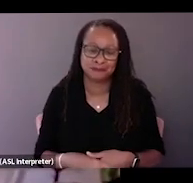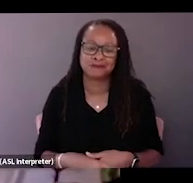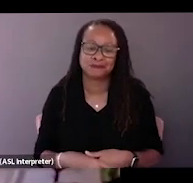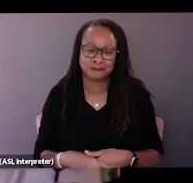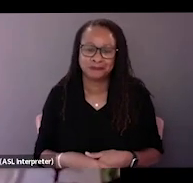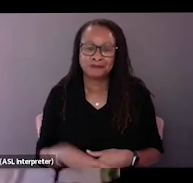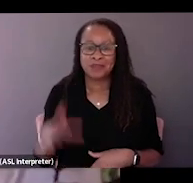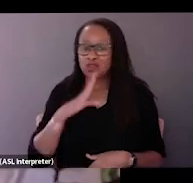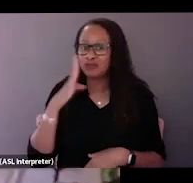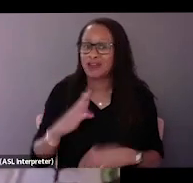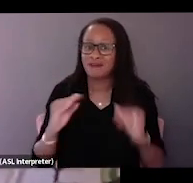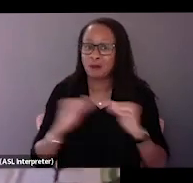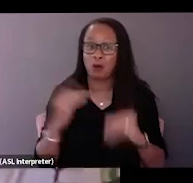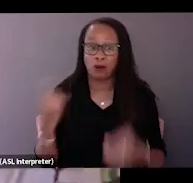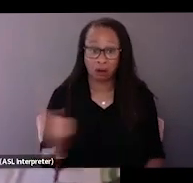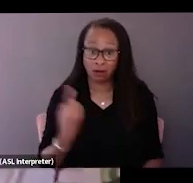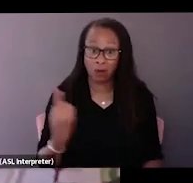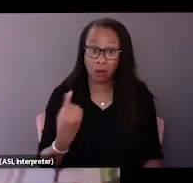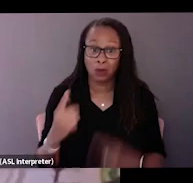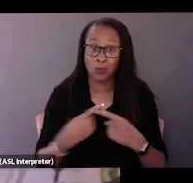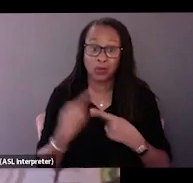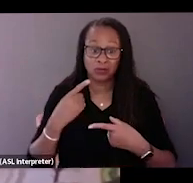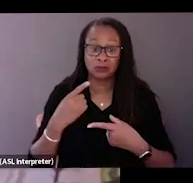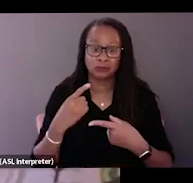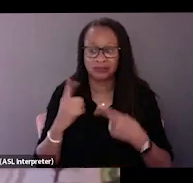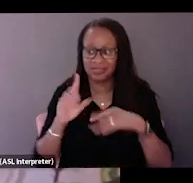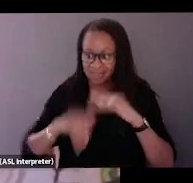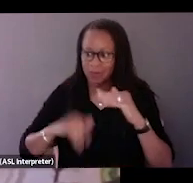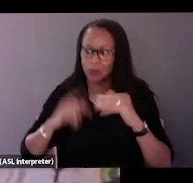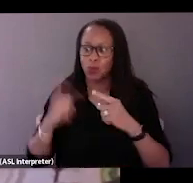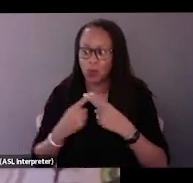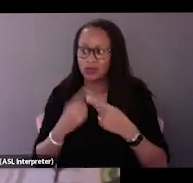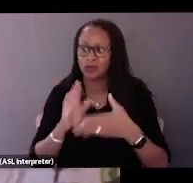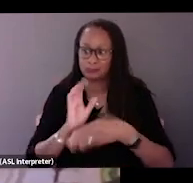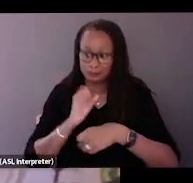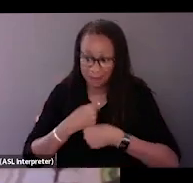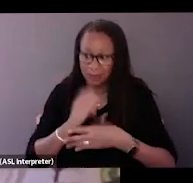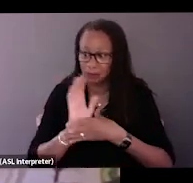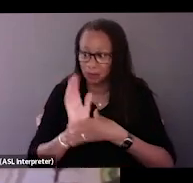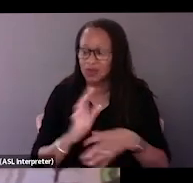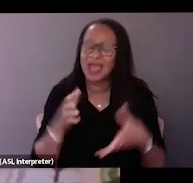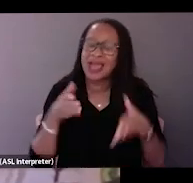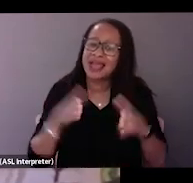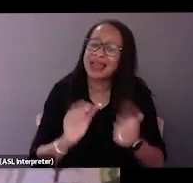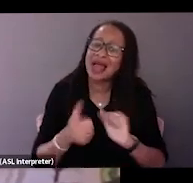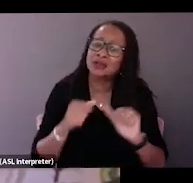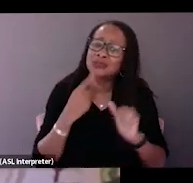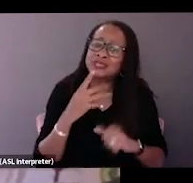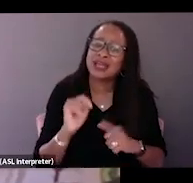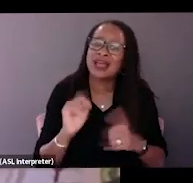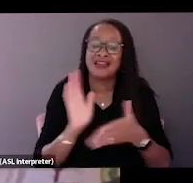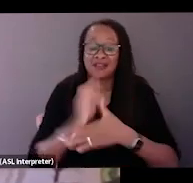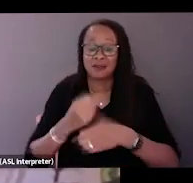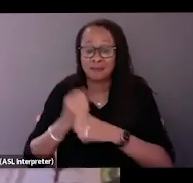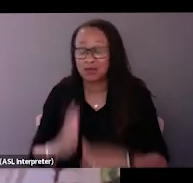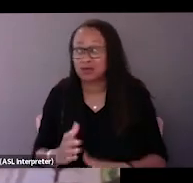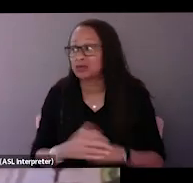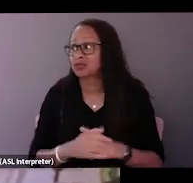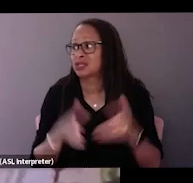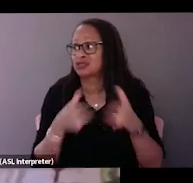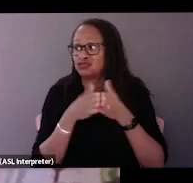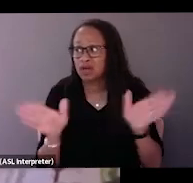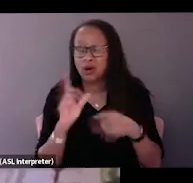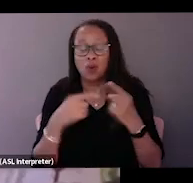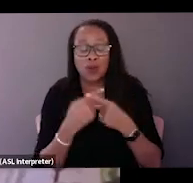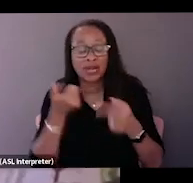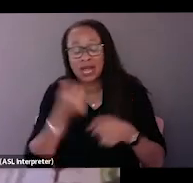never more alone than when making a movie. And the way you said it was sort of like filmmakers, like general, when anyone